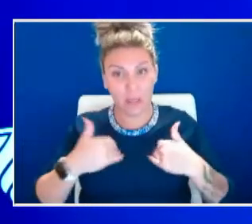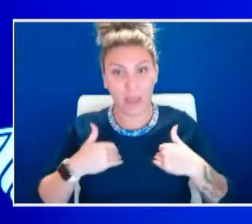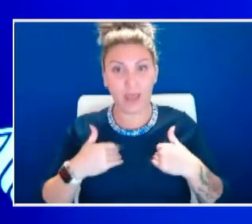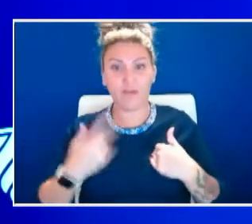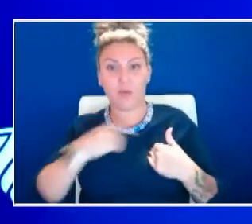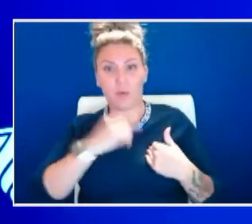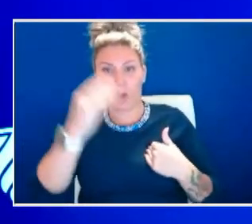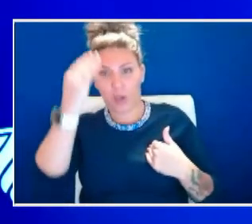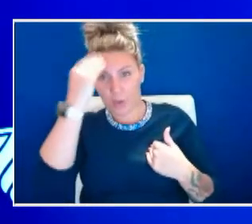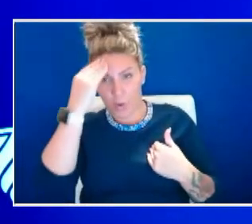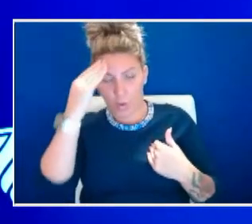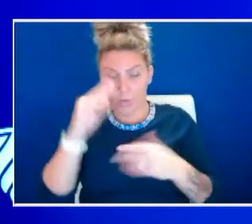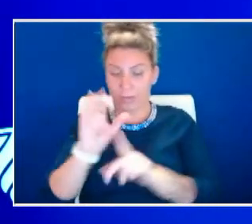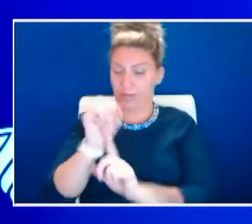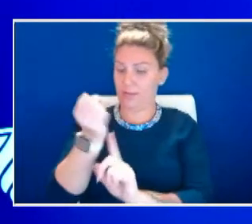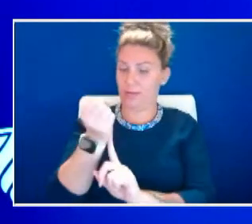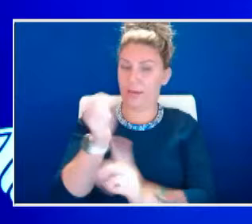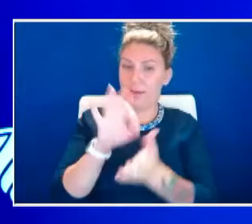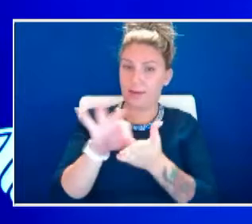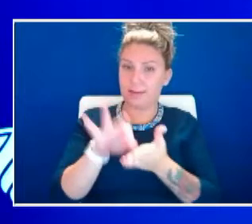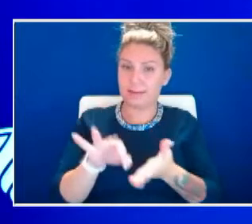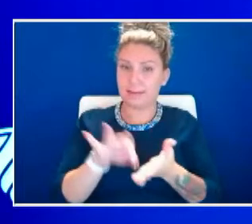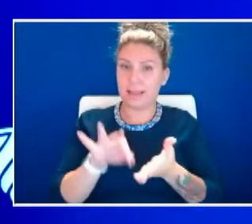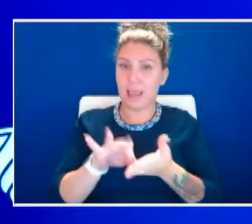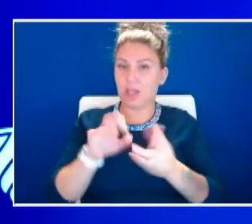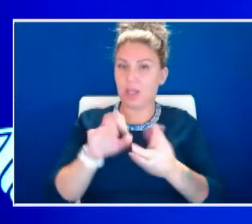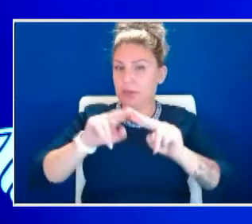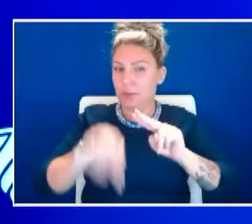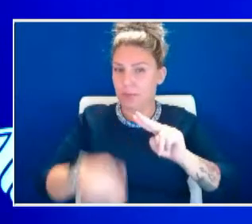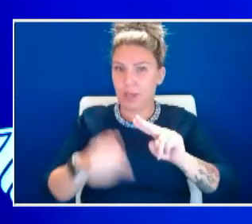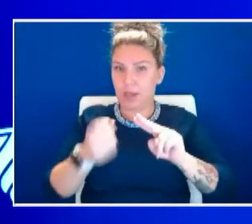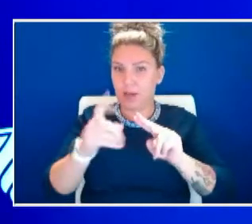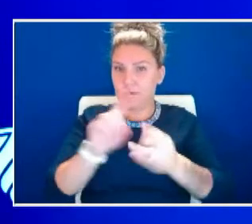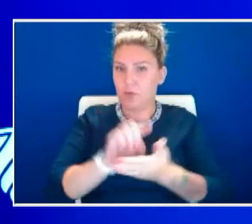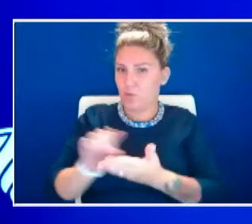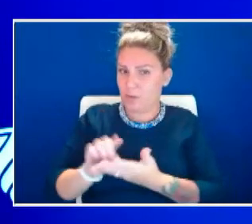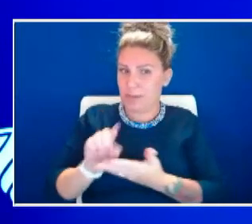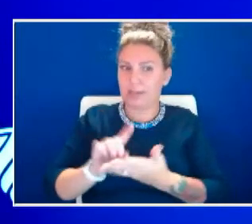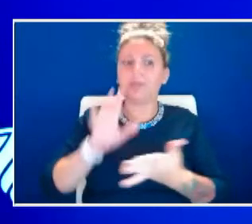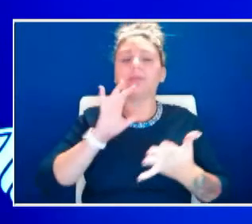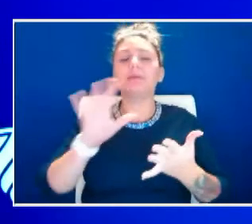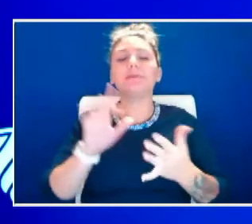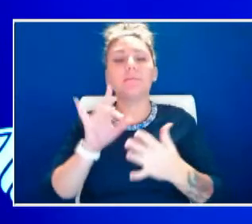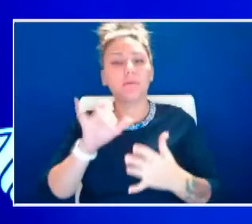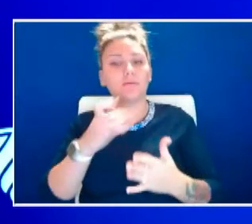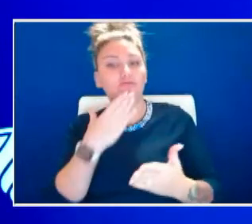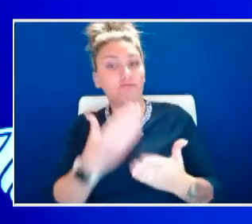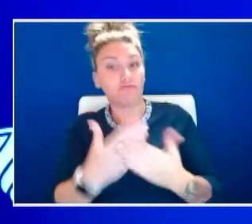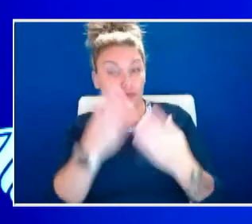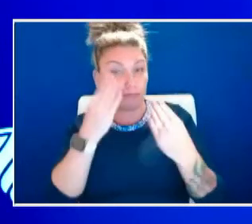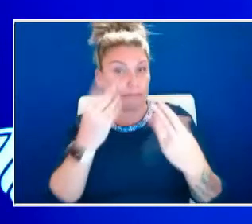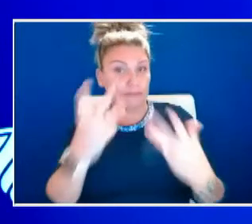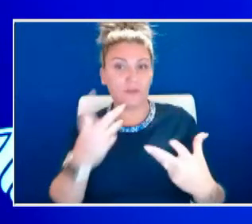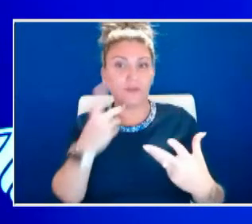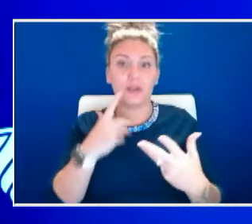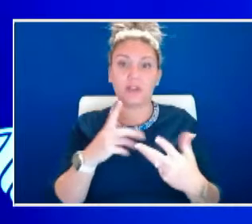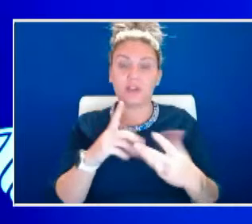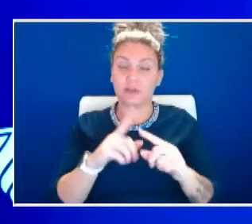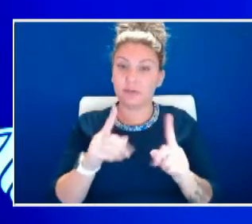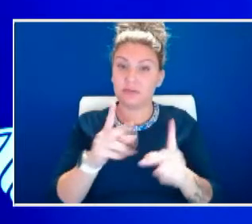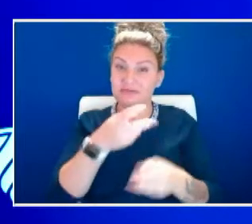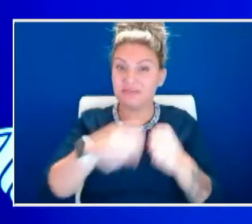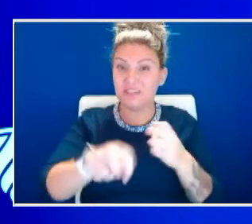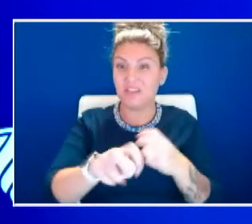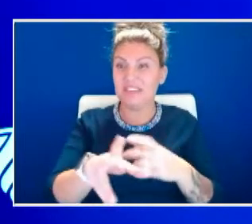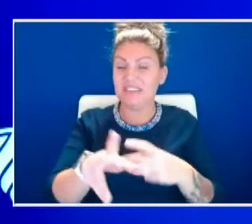case counts have decreased steadily for the past few weeks, so that is good news. We know that it is very difficult to get monkeypox. It is